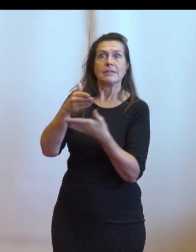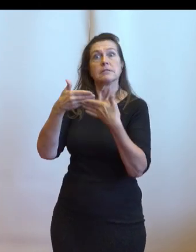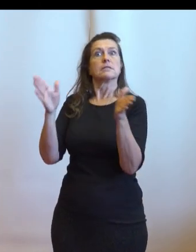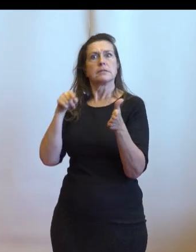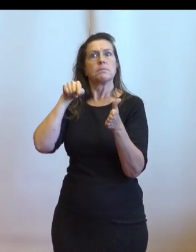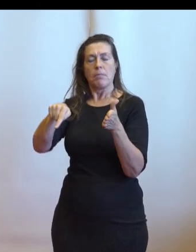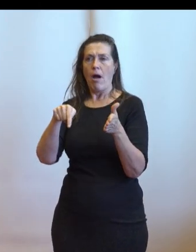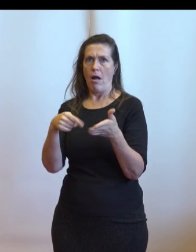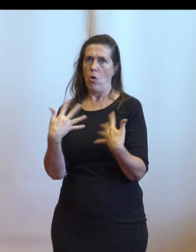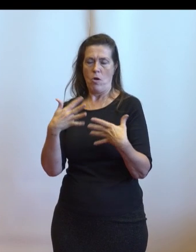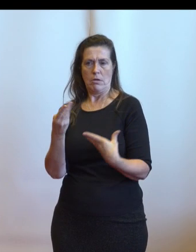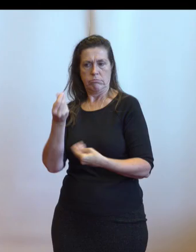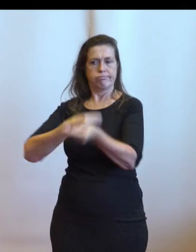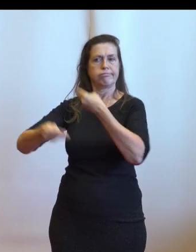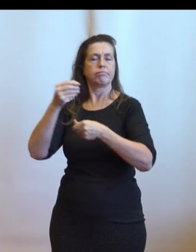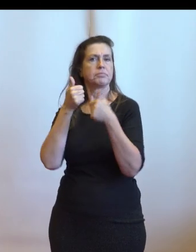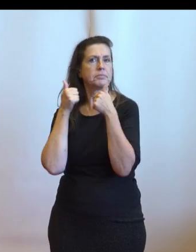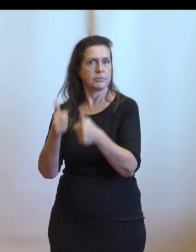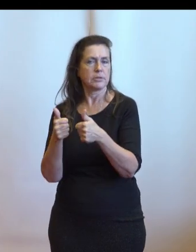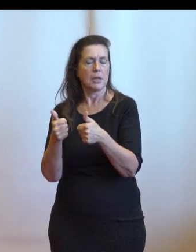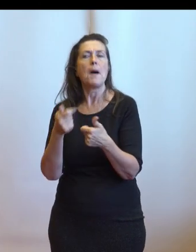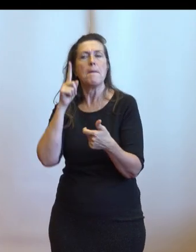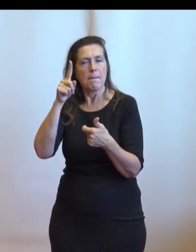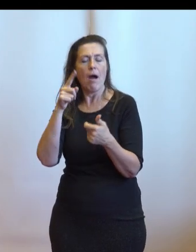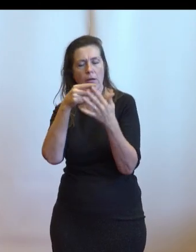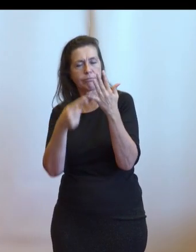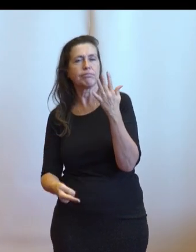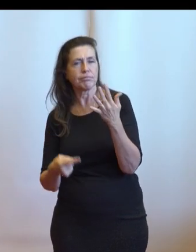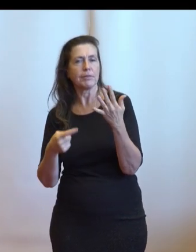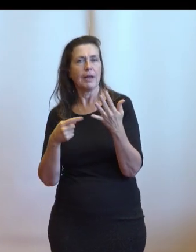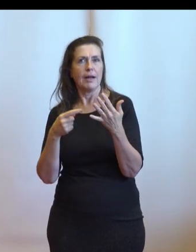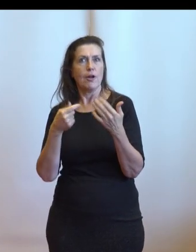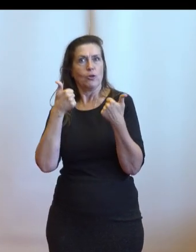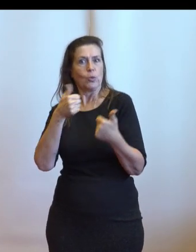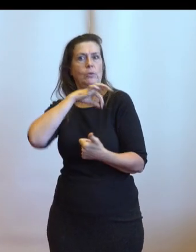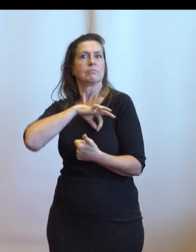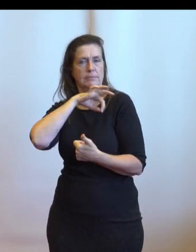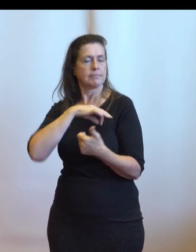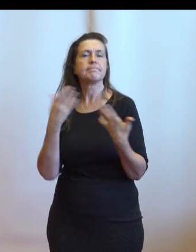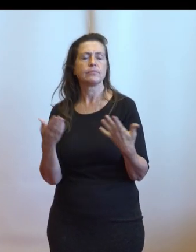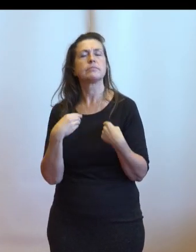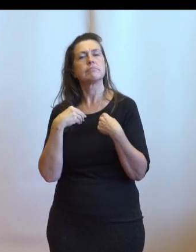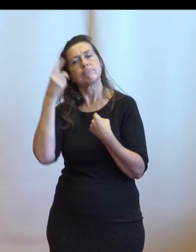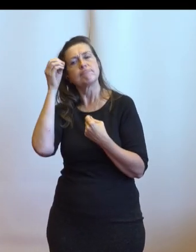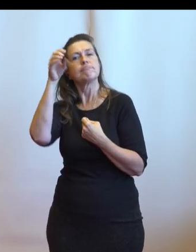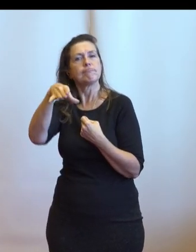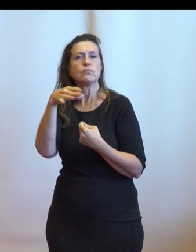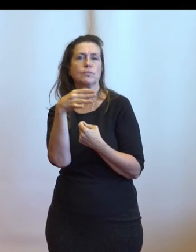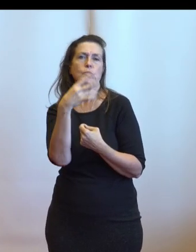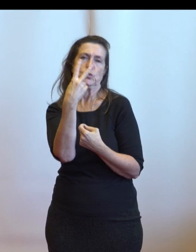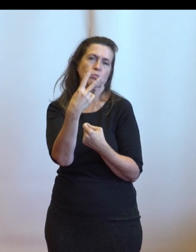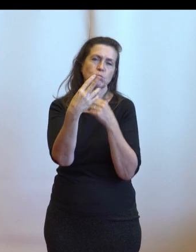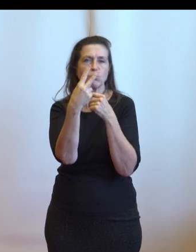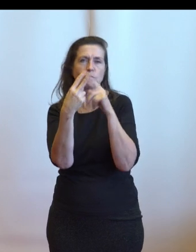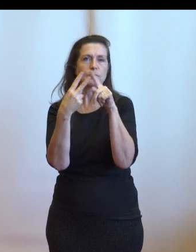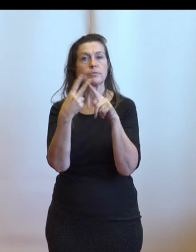here, you get the gist of why you'd want to make tech accessible. So what I want to do is talk you through a couple of tools that we've got available that will